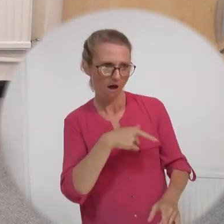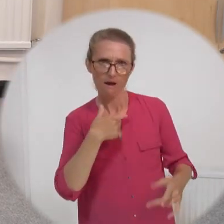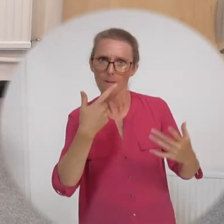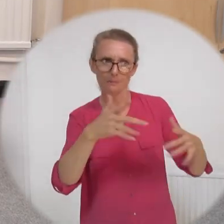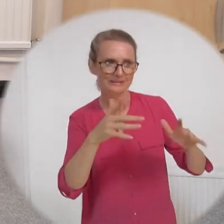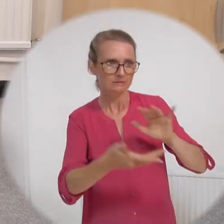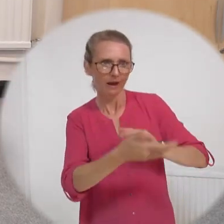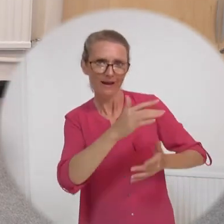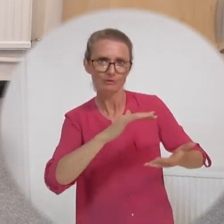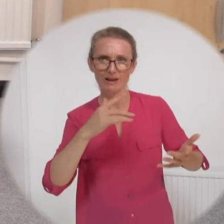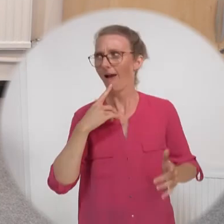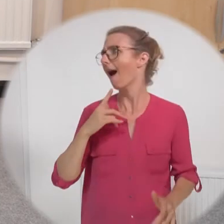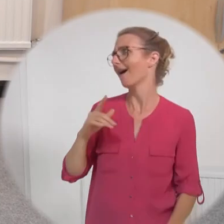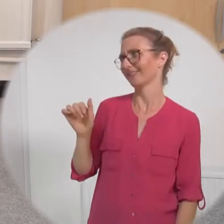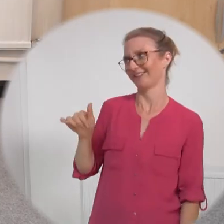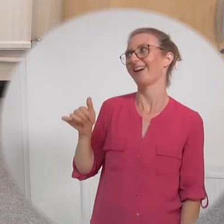oh, yes.